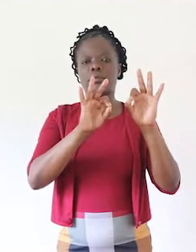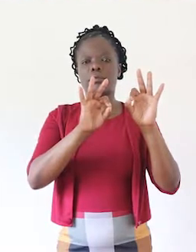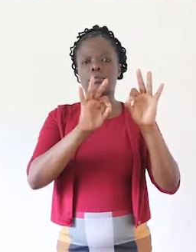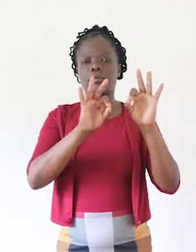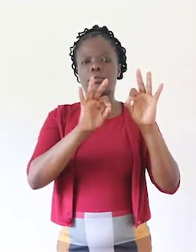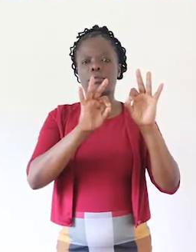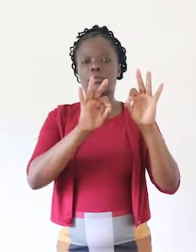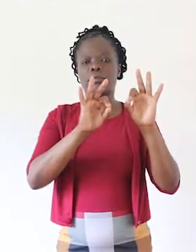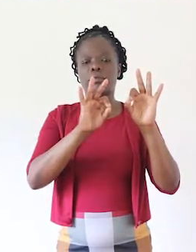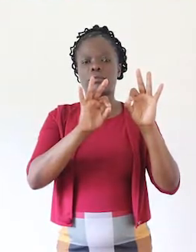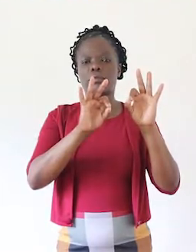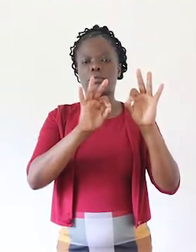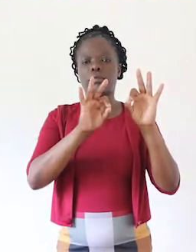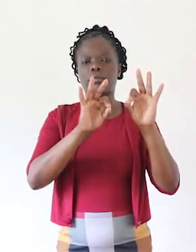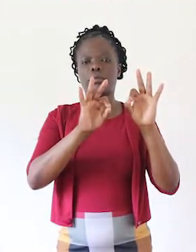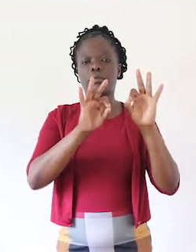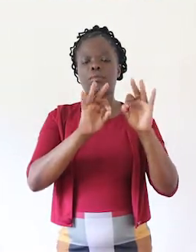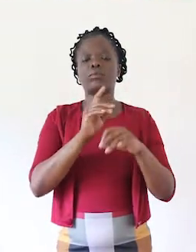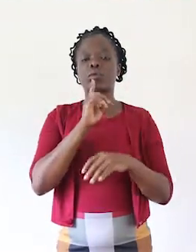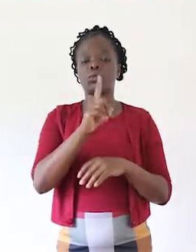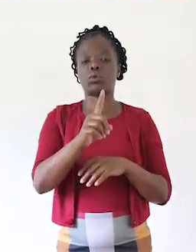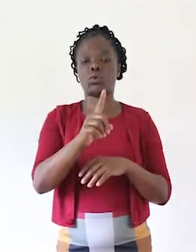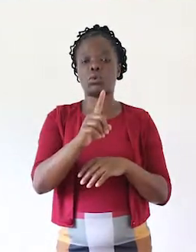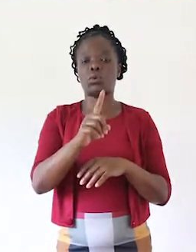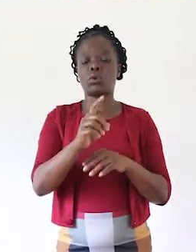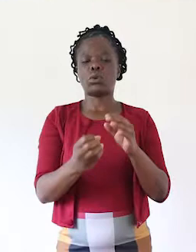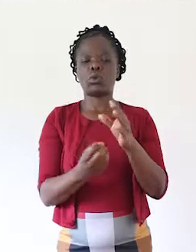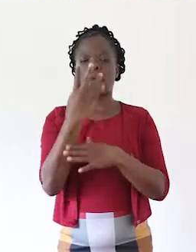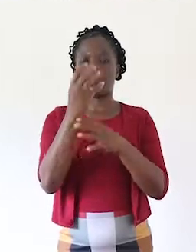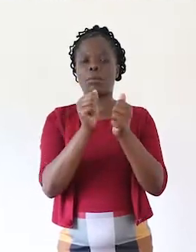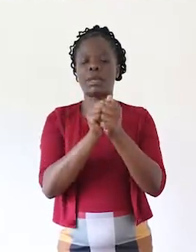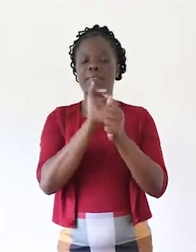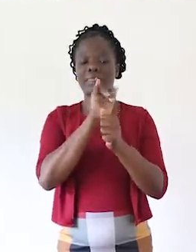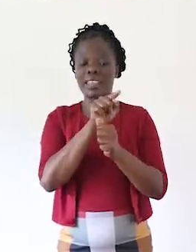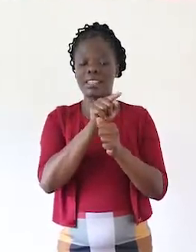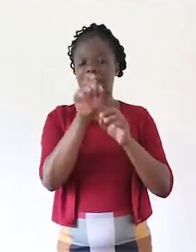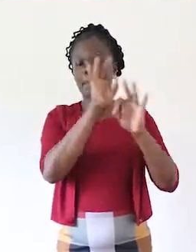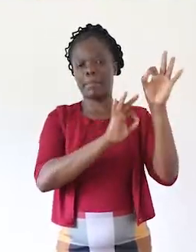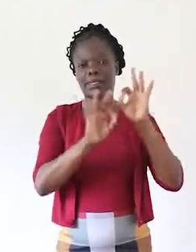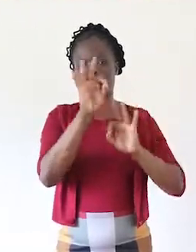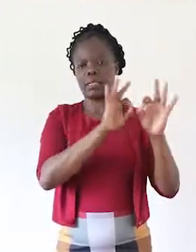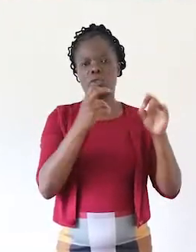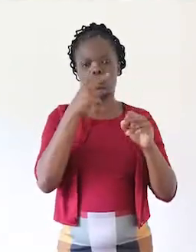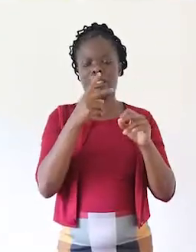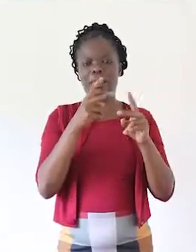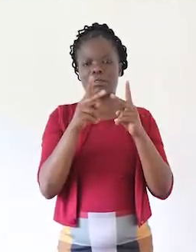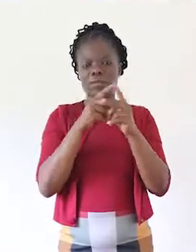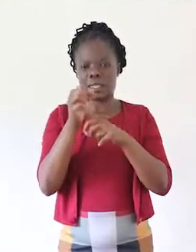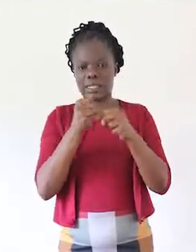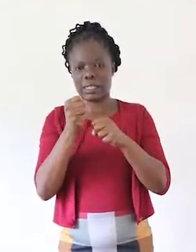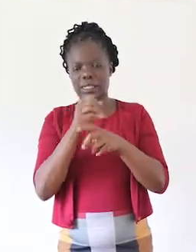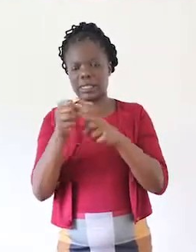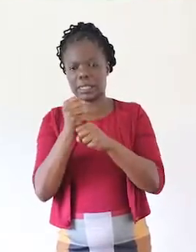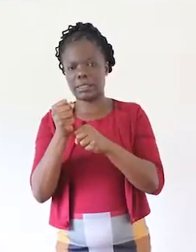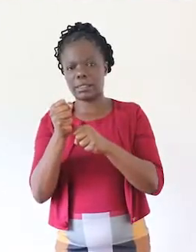Very good. That's good. Good. So you come up with this pattern. You see, now it is tight.